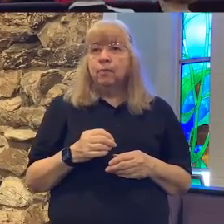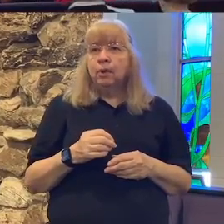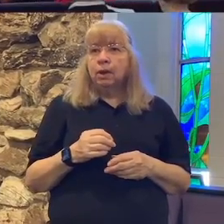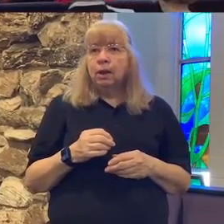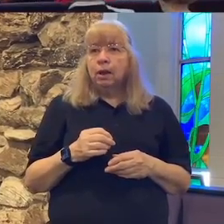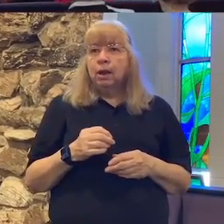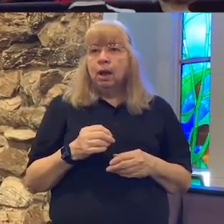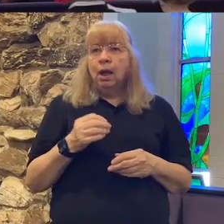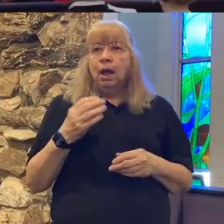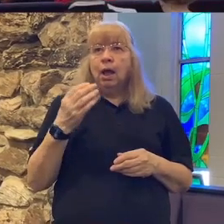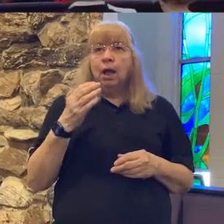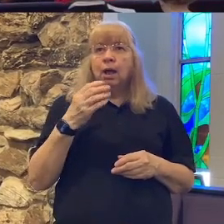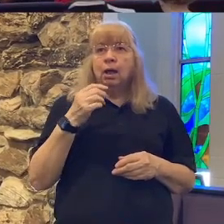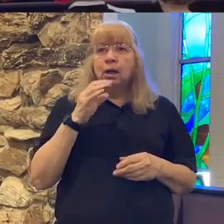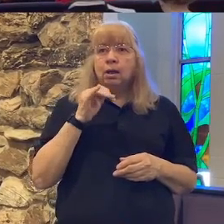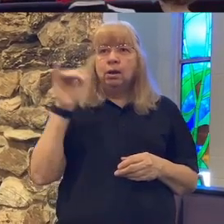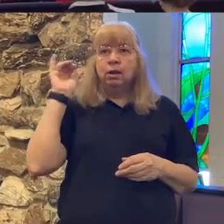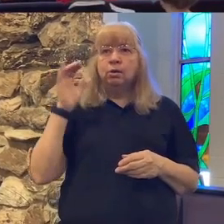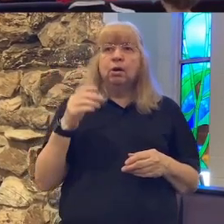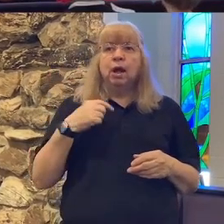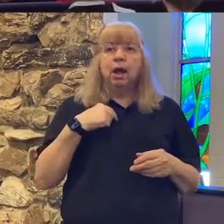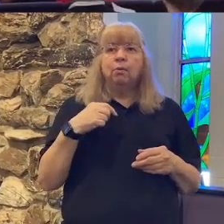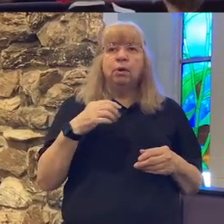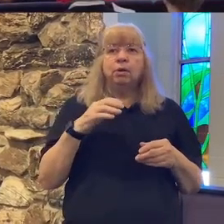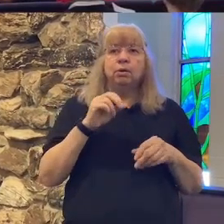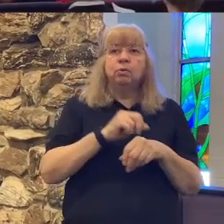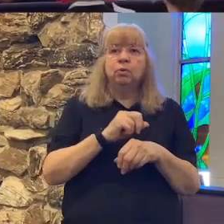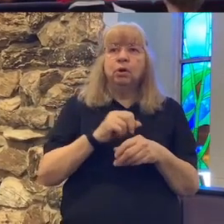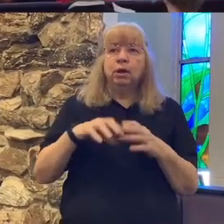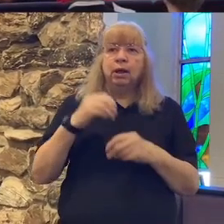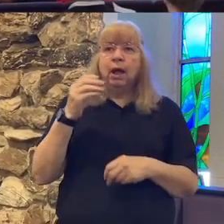Carolyn, yeah. Yesterday, when I was working out, my instructor